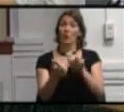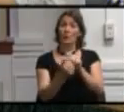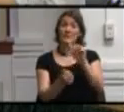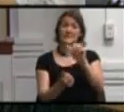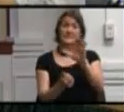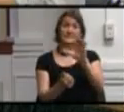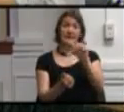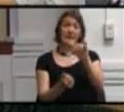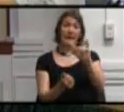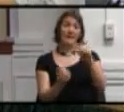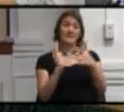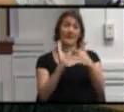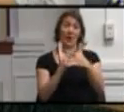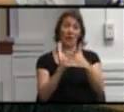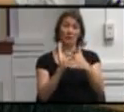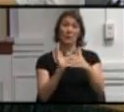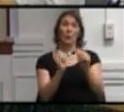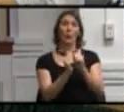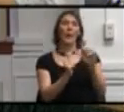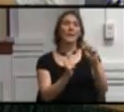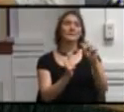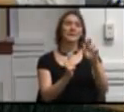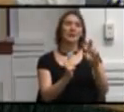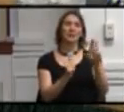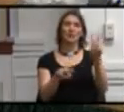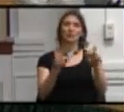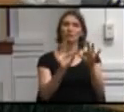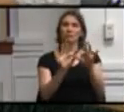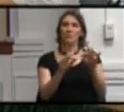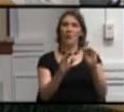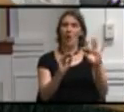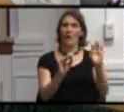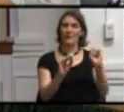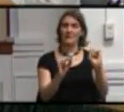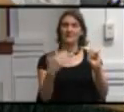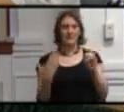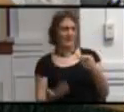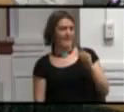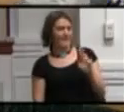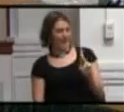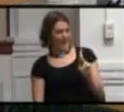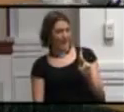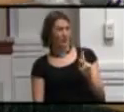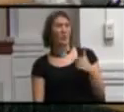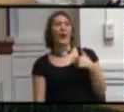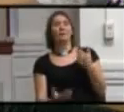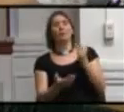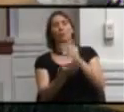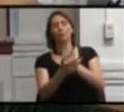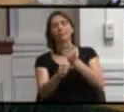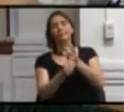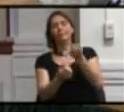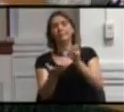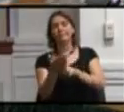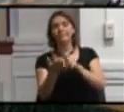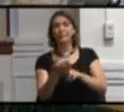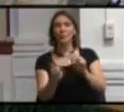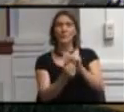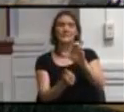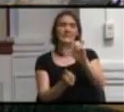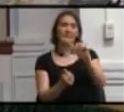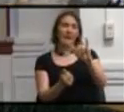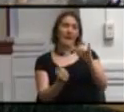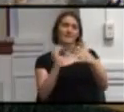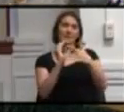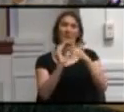CAI Technologies with the assessor's office. Patrick. Yes, sir. So the board is asked to approve the annual contract with CAI Technologies